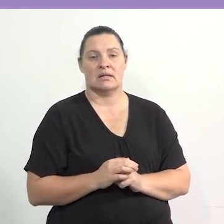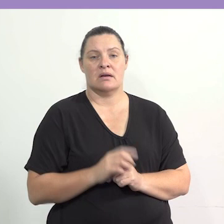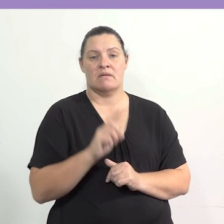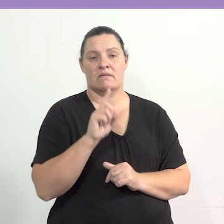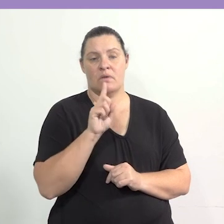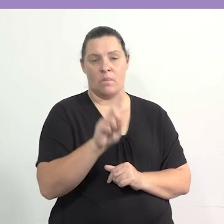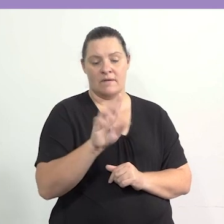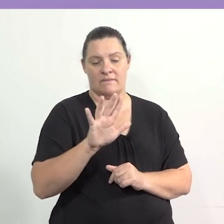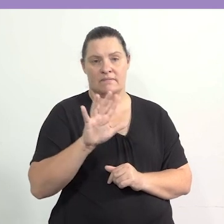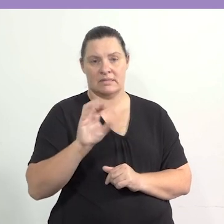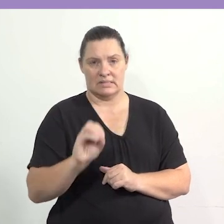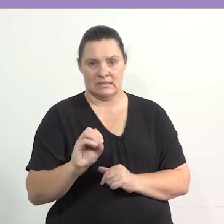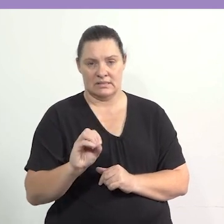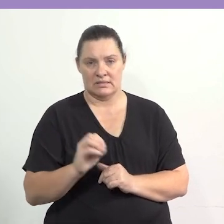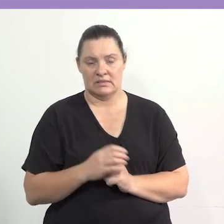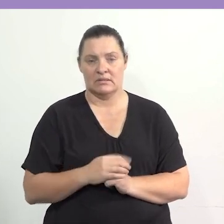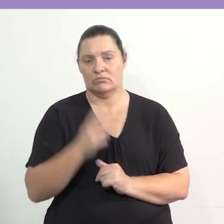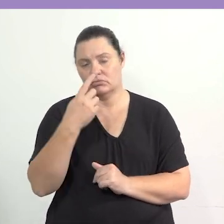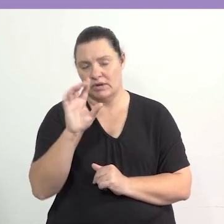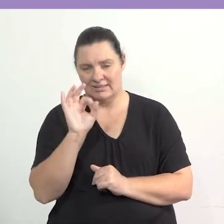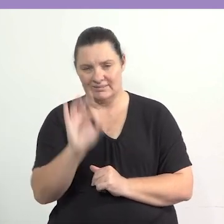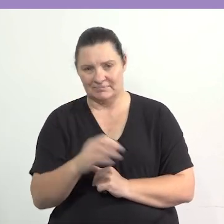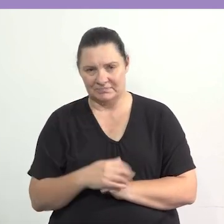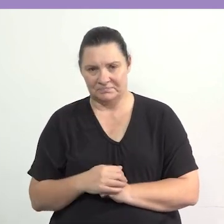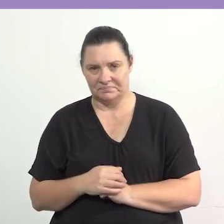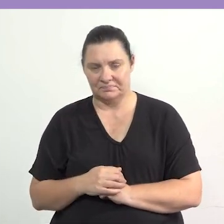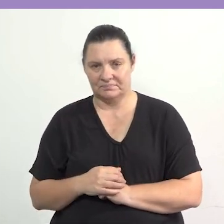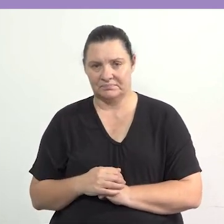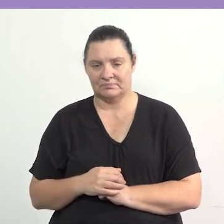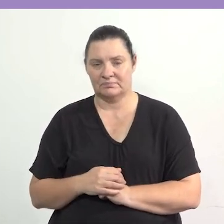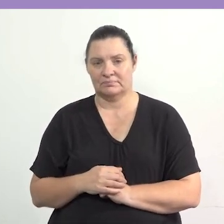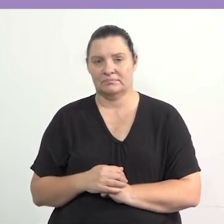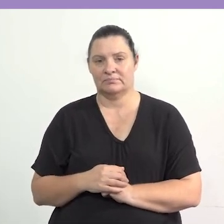That will give us an answer of, yes, you have it. It is